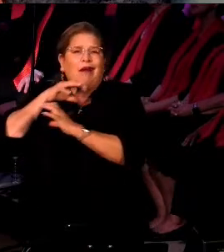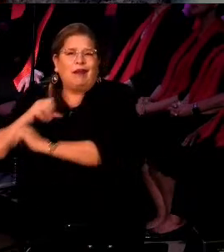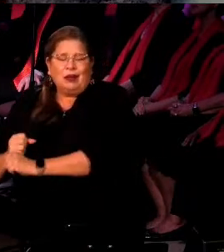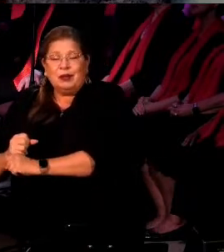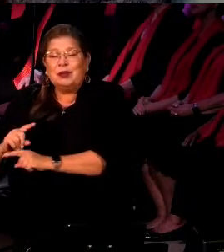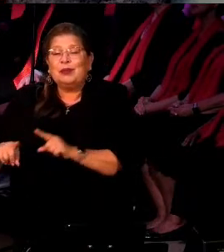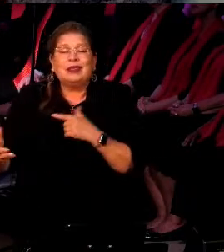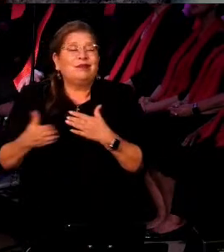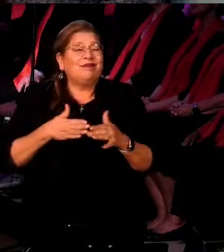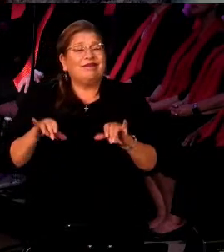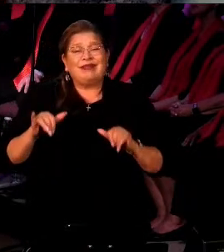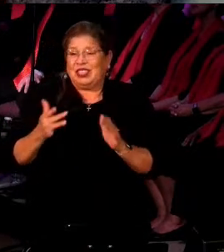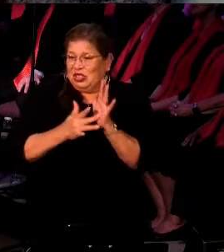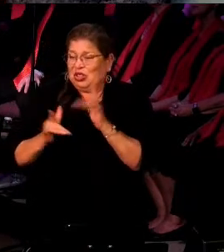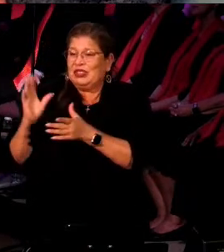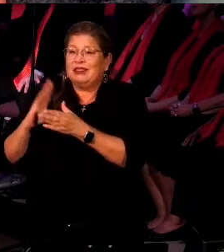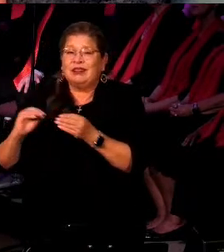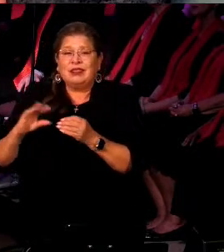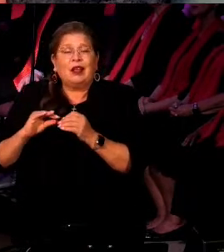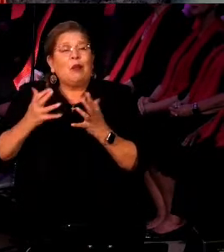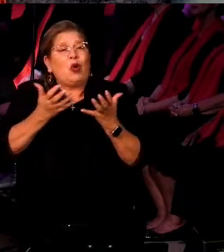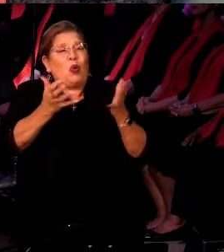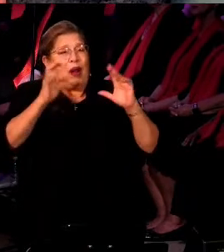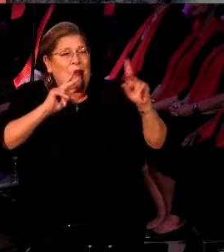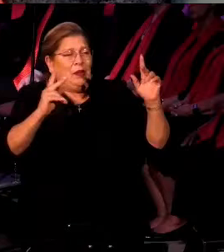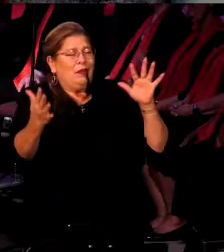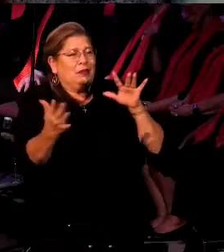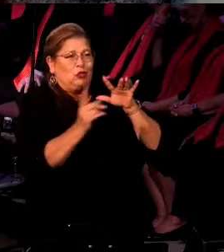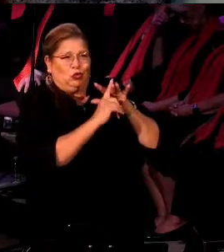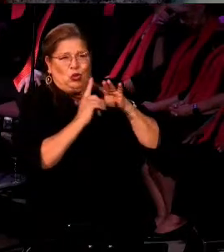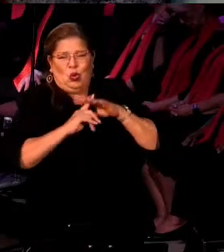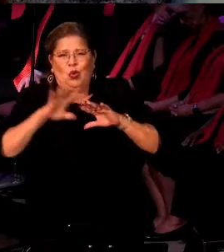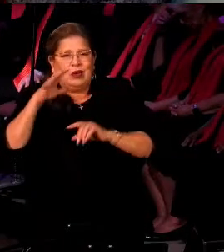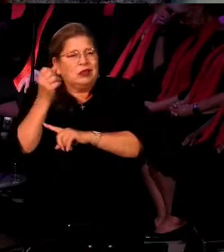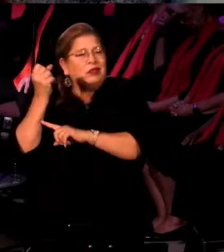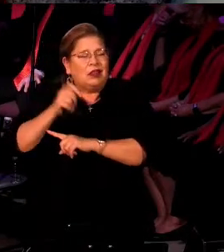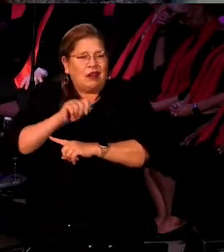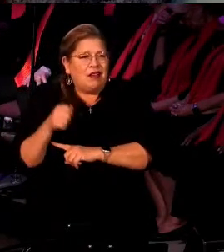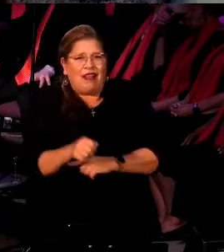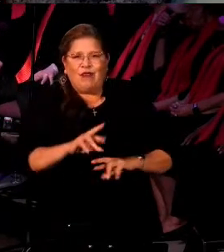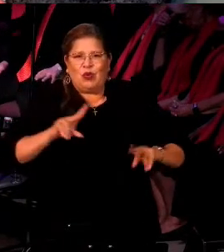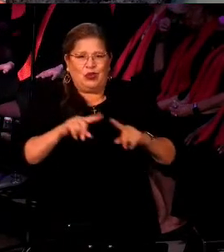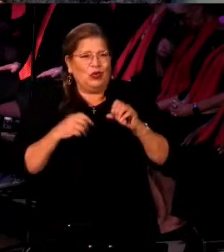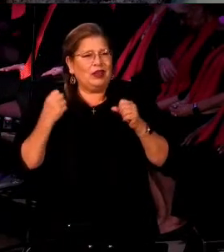But even as Jesus said this, a crowd showed up with swords and clubs, ready for a fight.